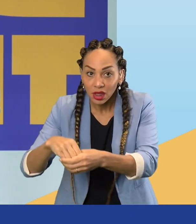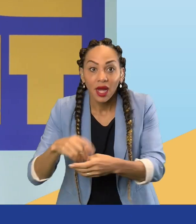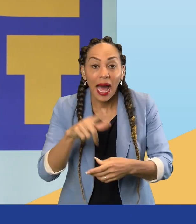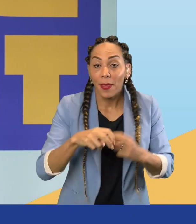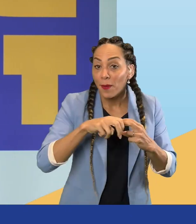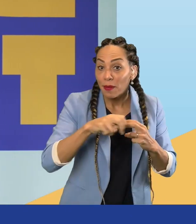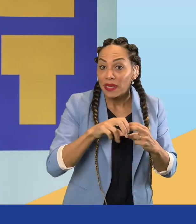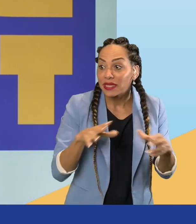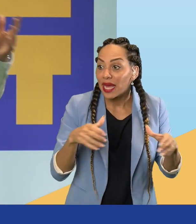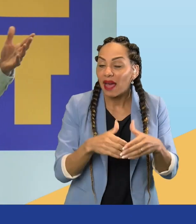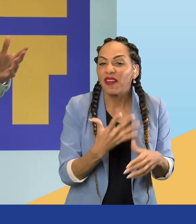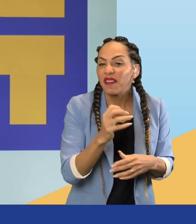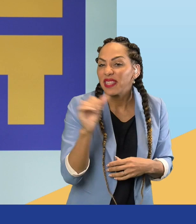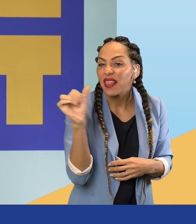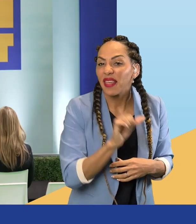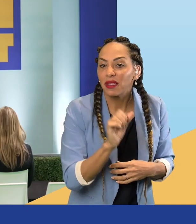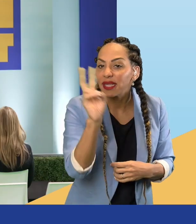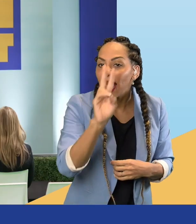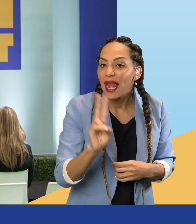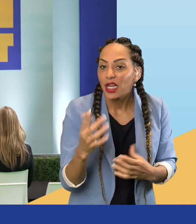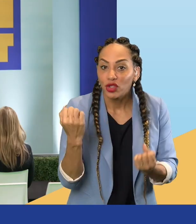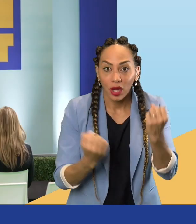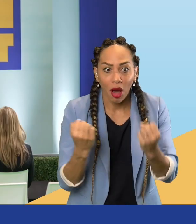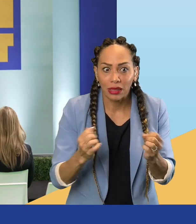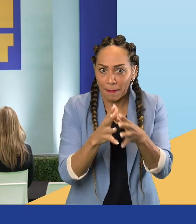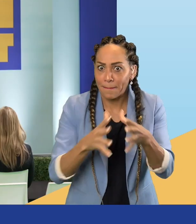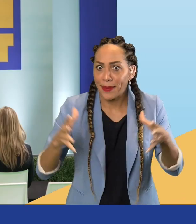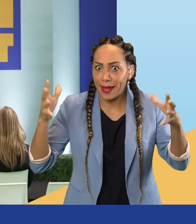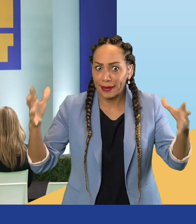just an incredible size and scale that we're operating on.